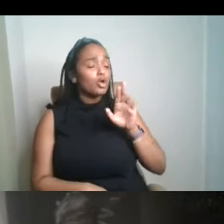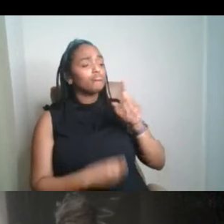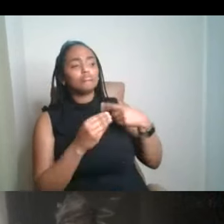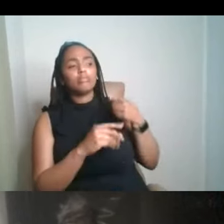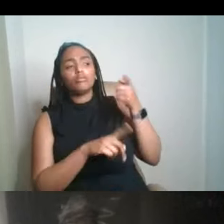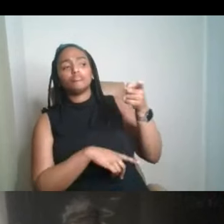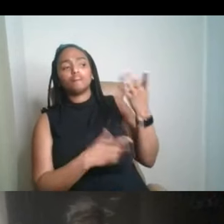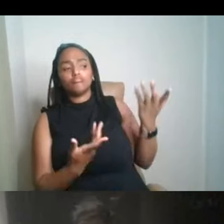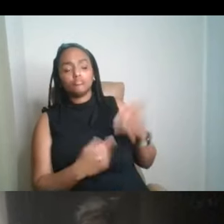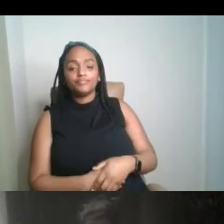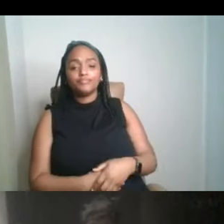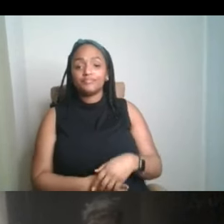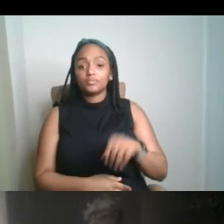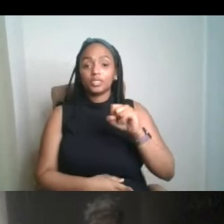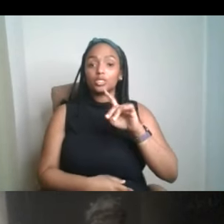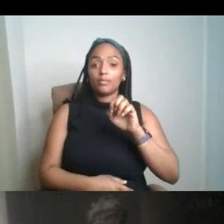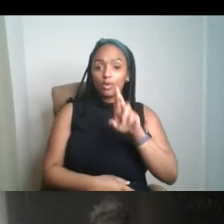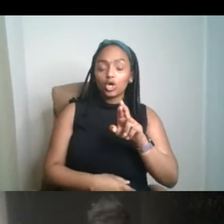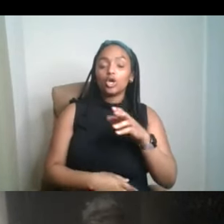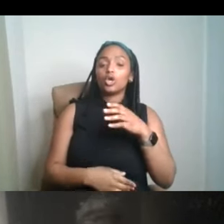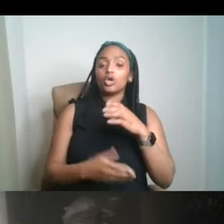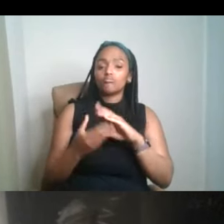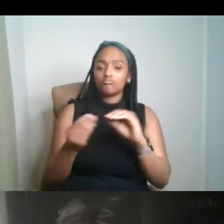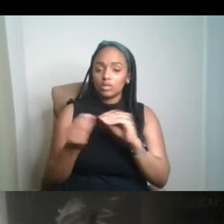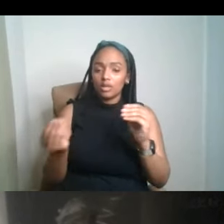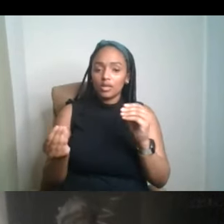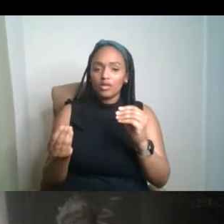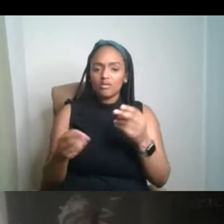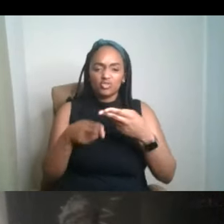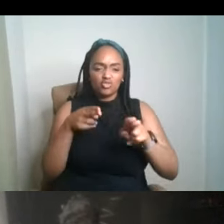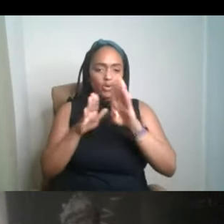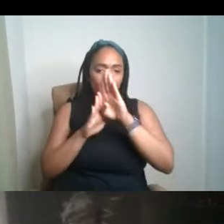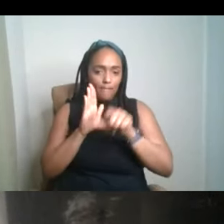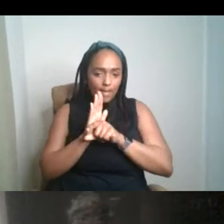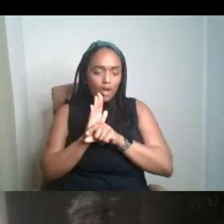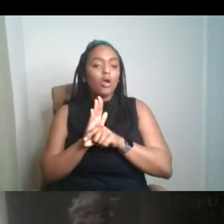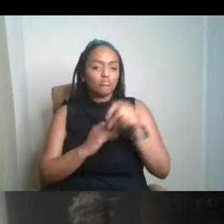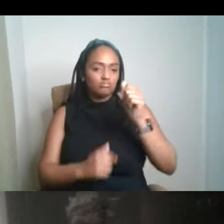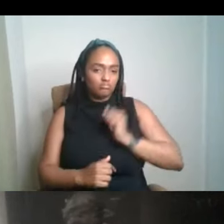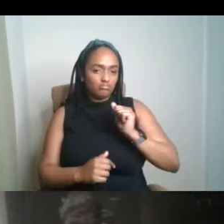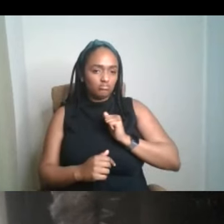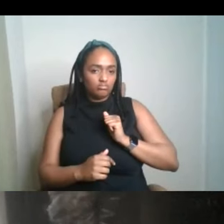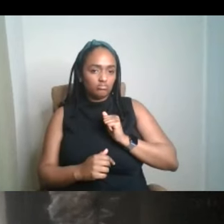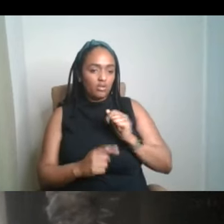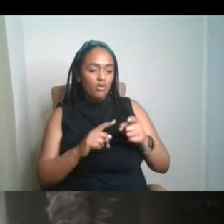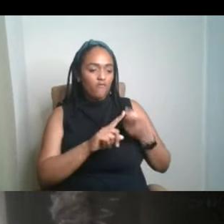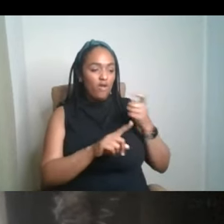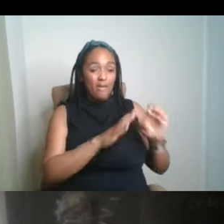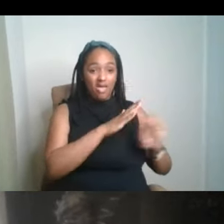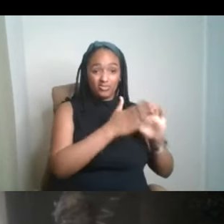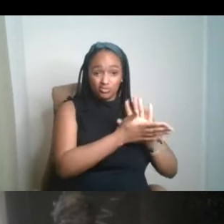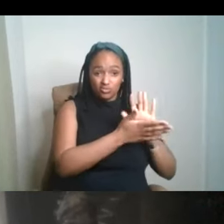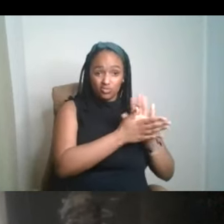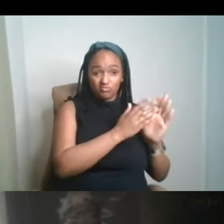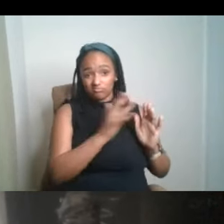Well, to just give like a short background, from the time I was in elementary school to high school, I always